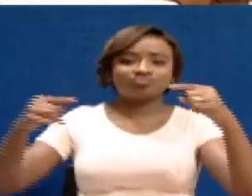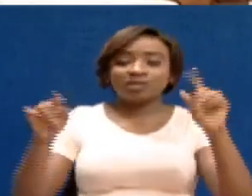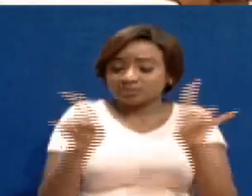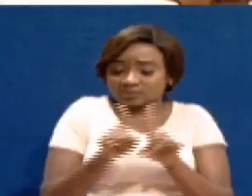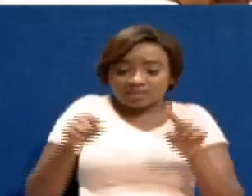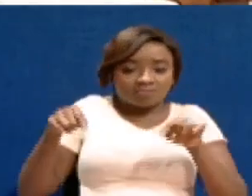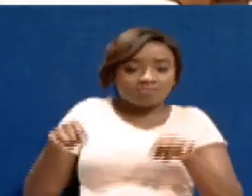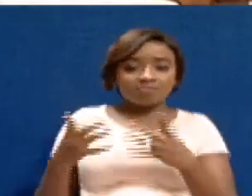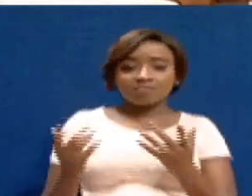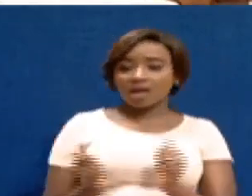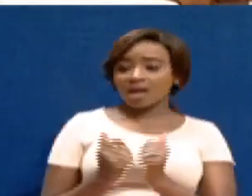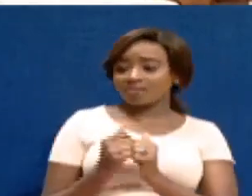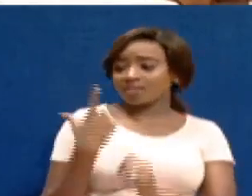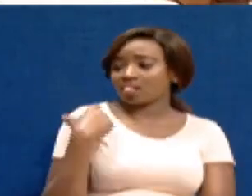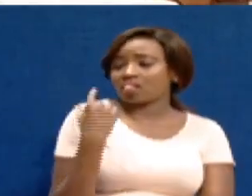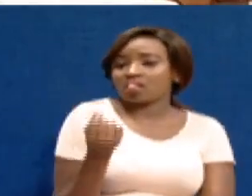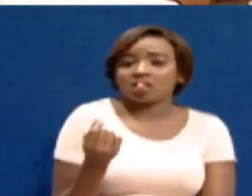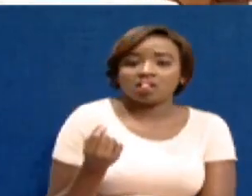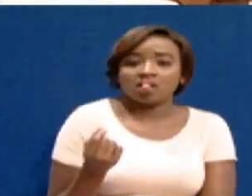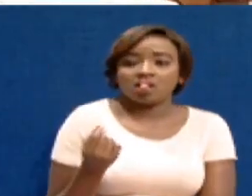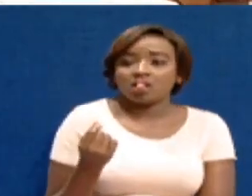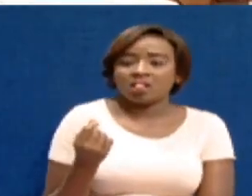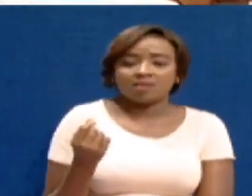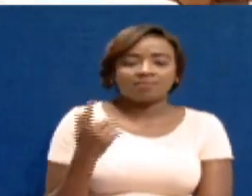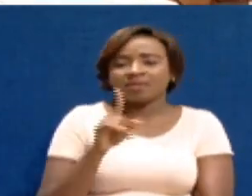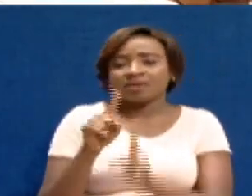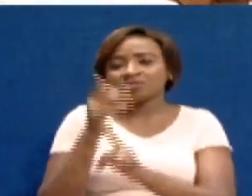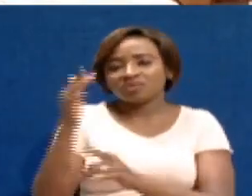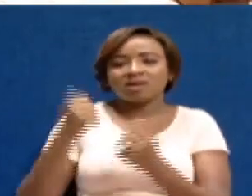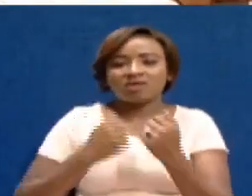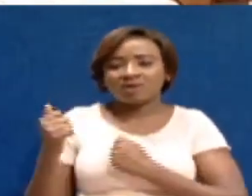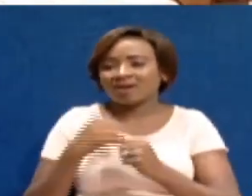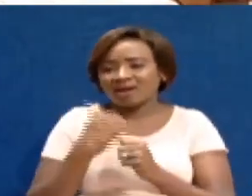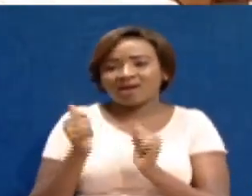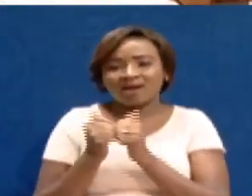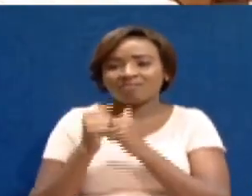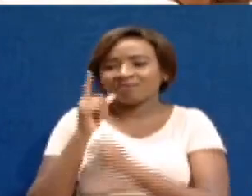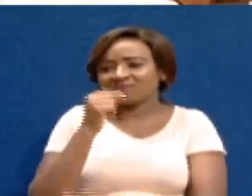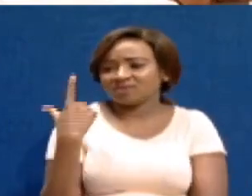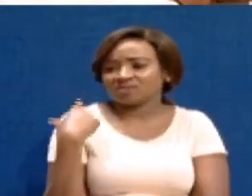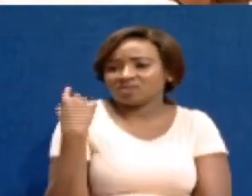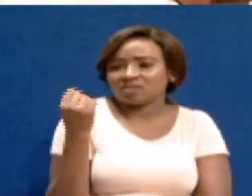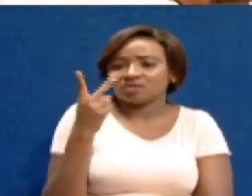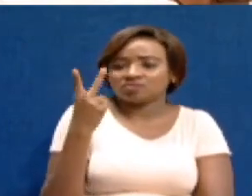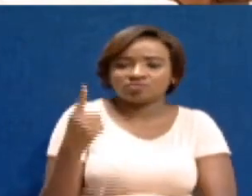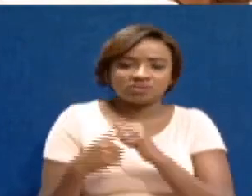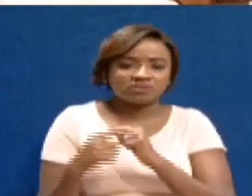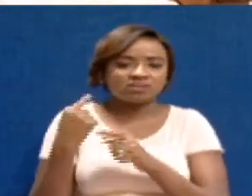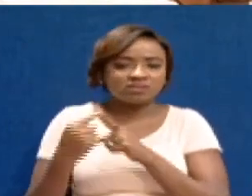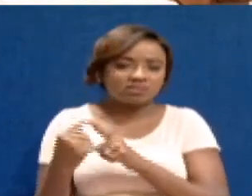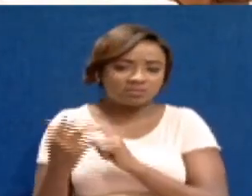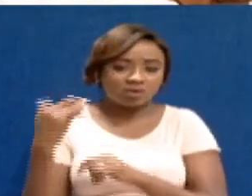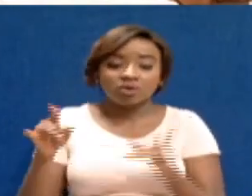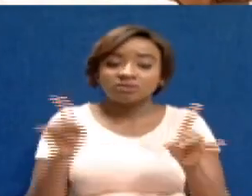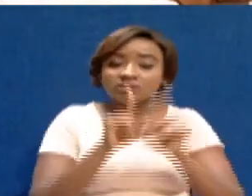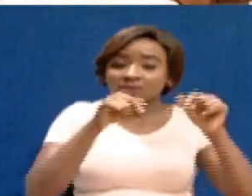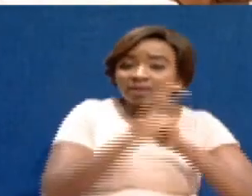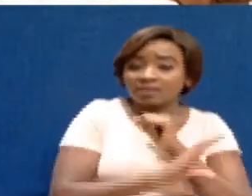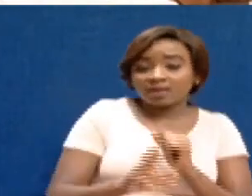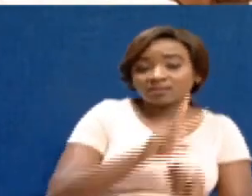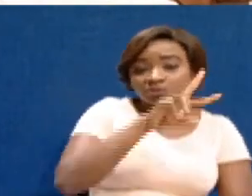always desist from speculating, giving speculative answers. We shall wait and see. They might accommodate